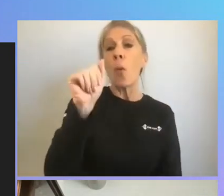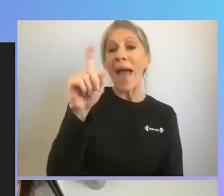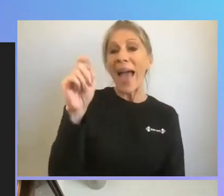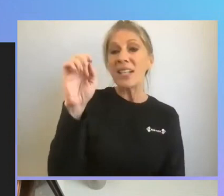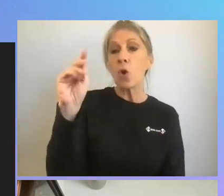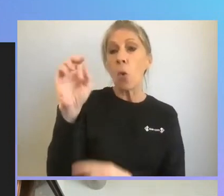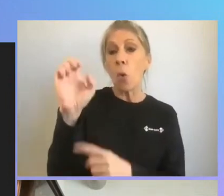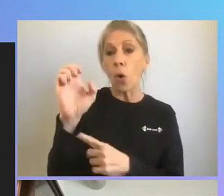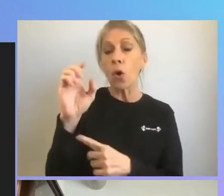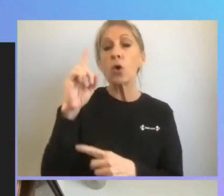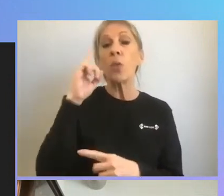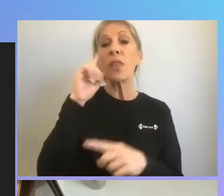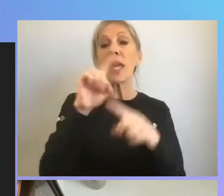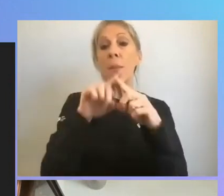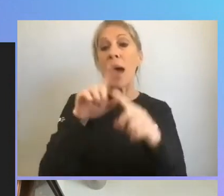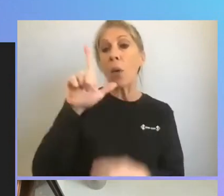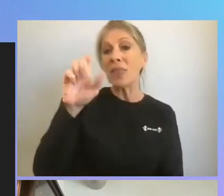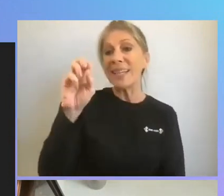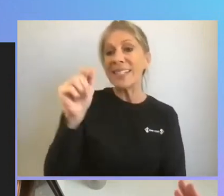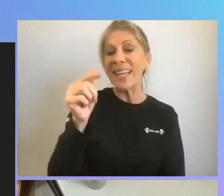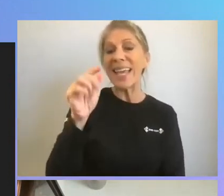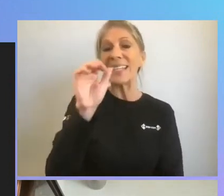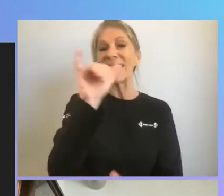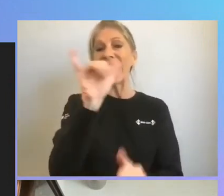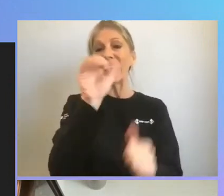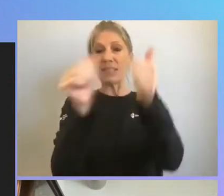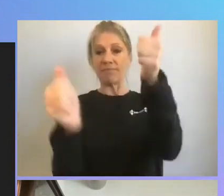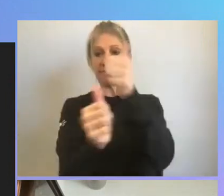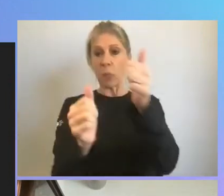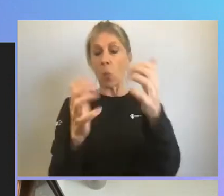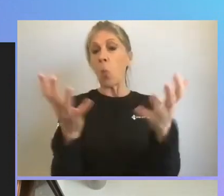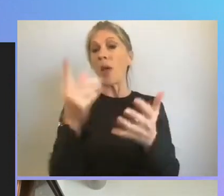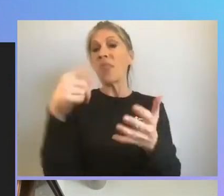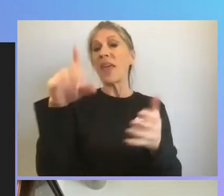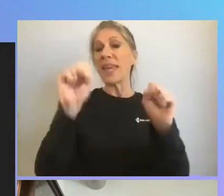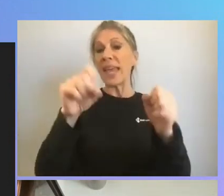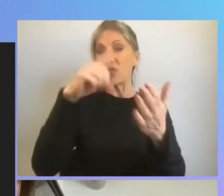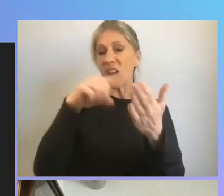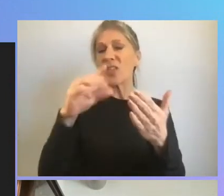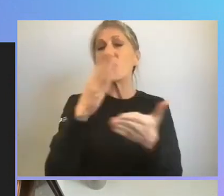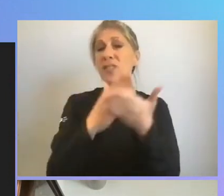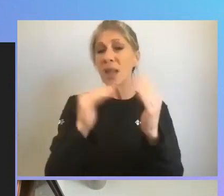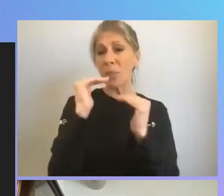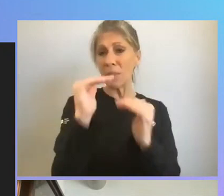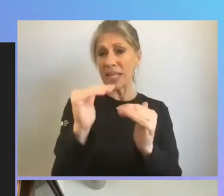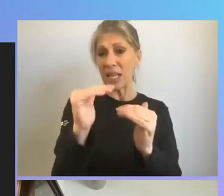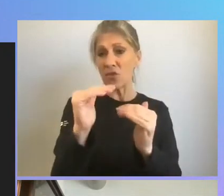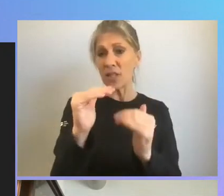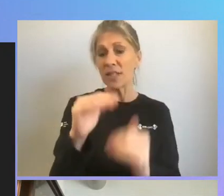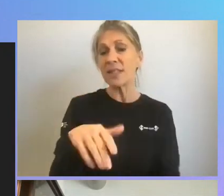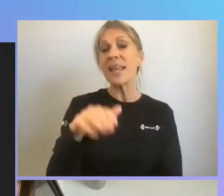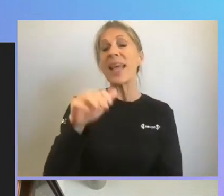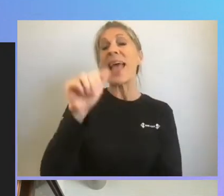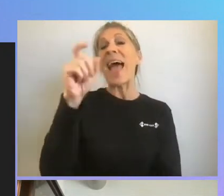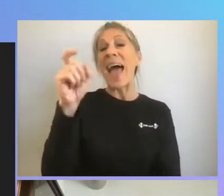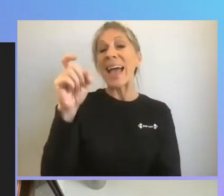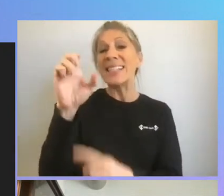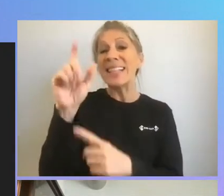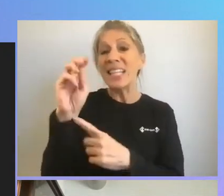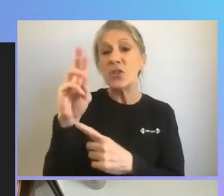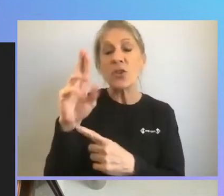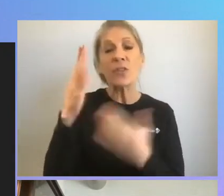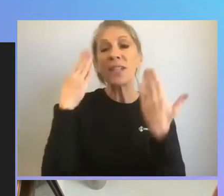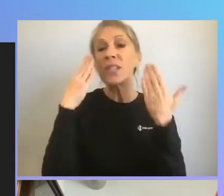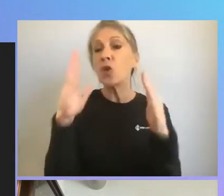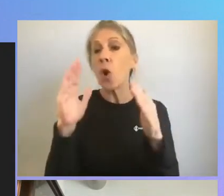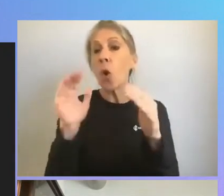you can think of Axe linter as a subset of what Axe Core can check because there are some limitations. Axe linter doesn't know how this